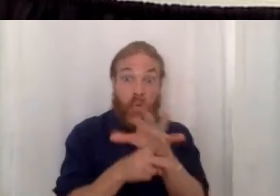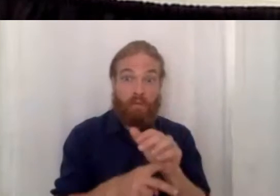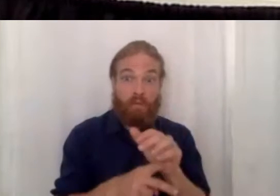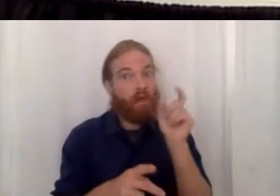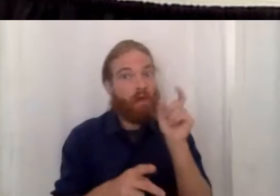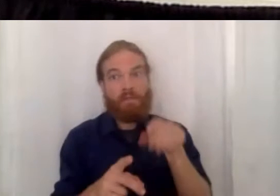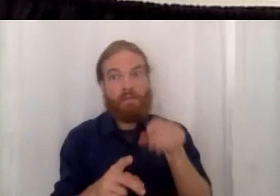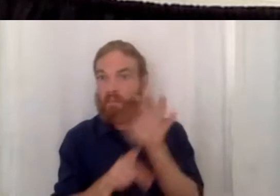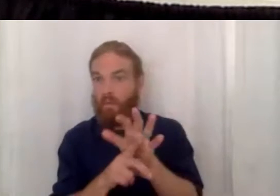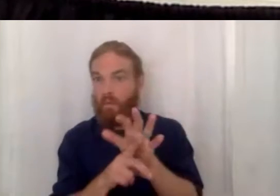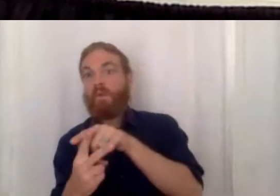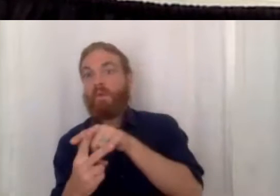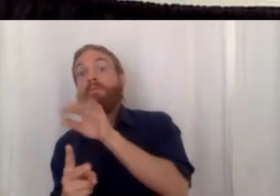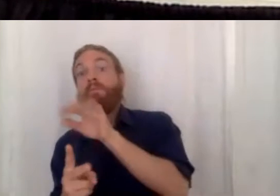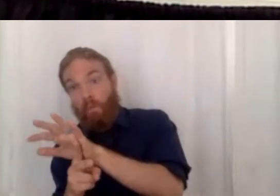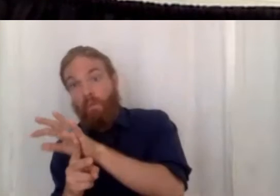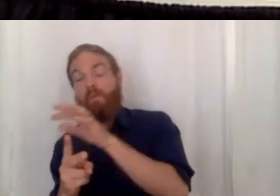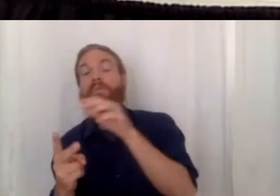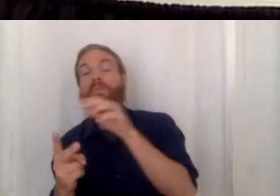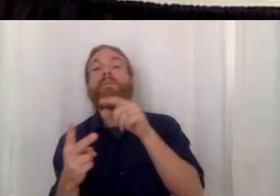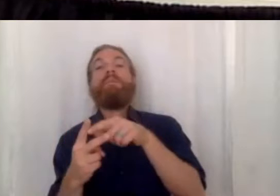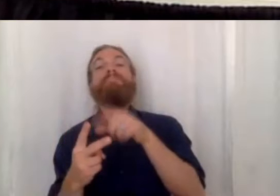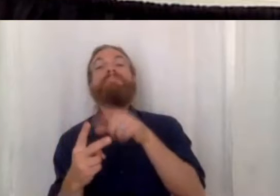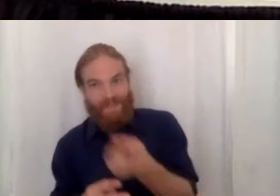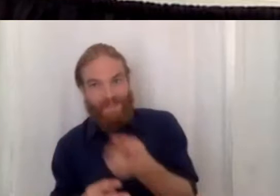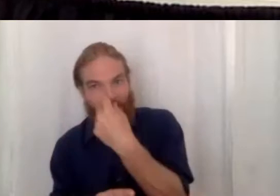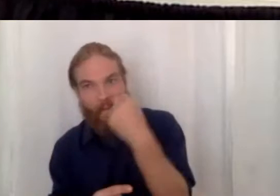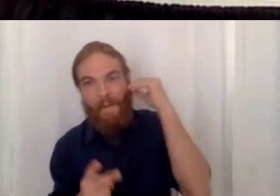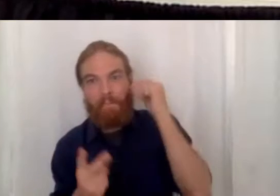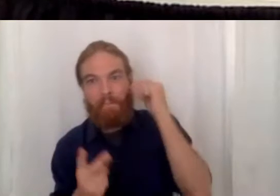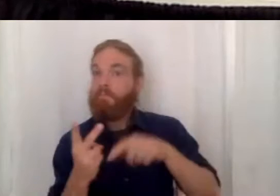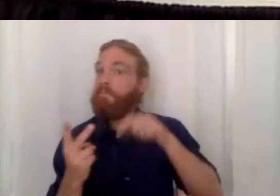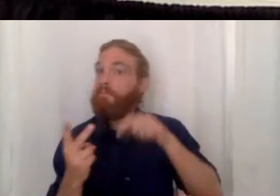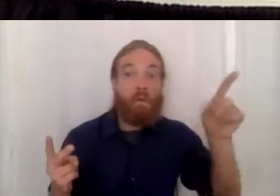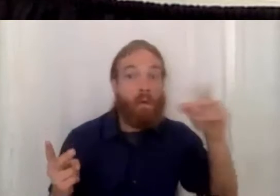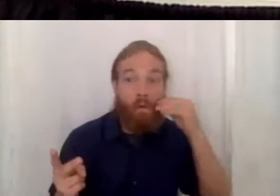districts of maintaining and keeping kids in school,